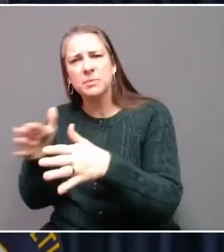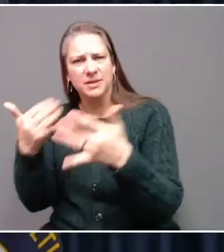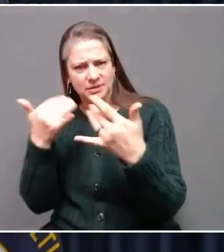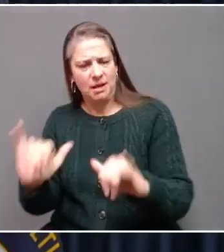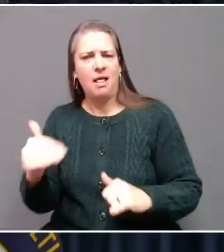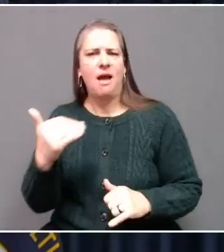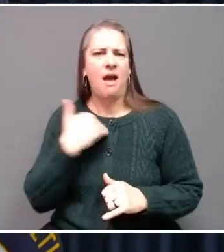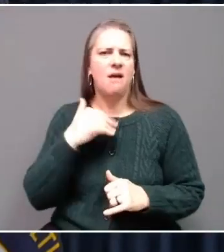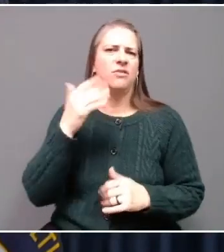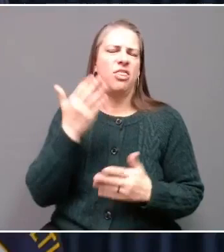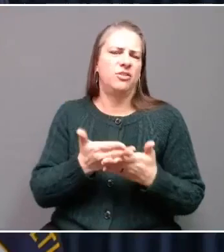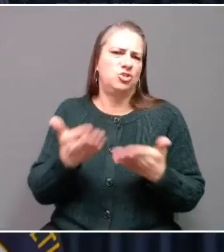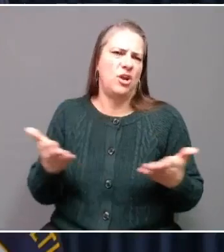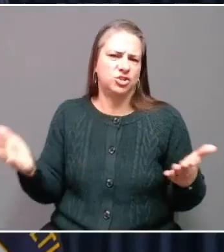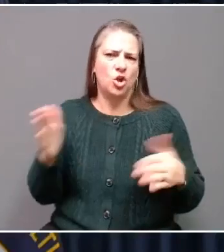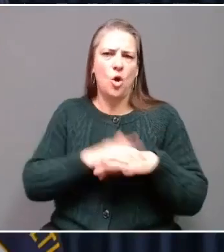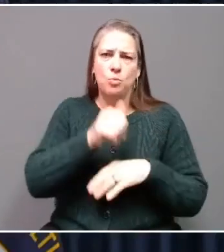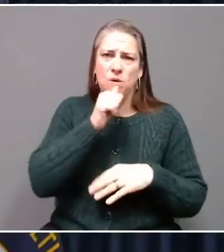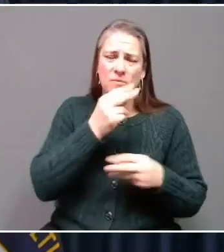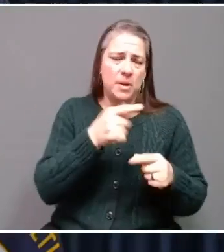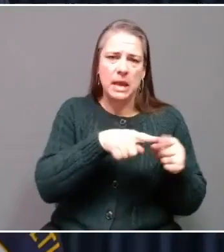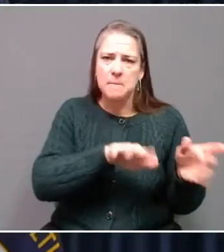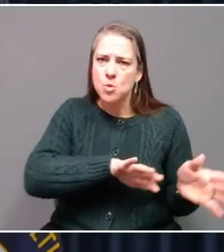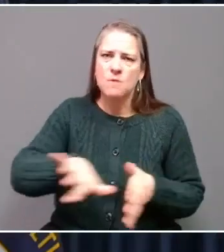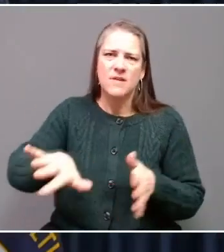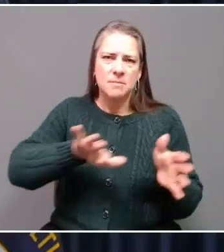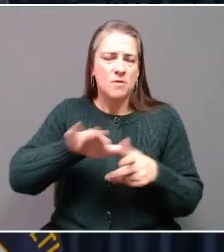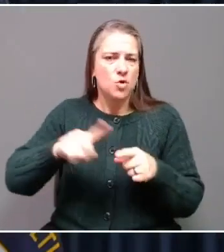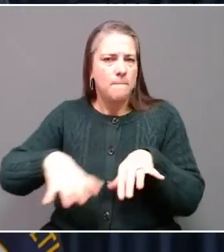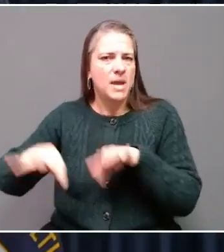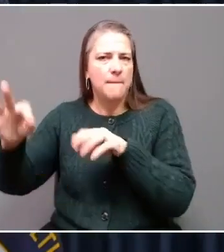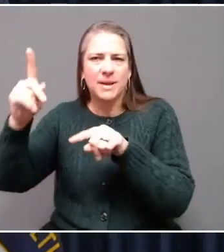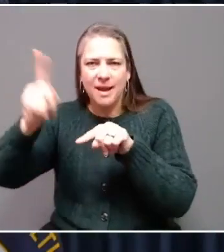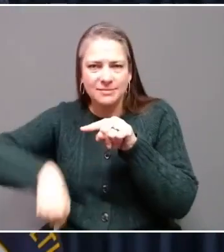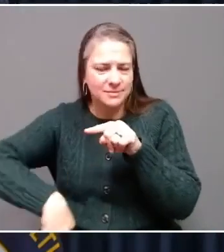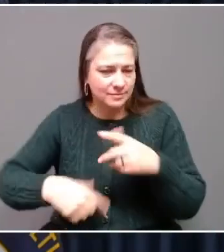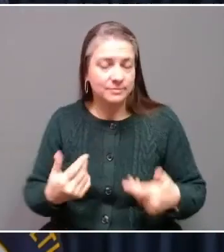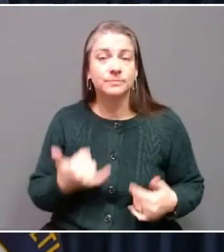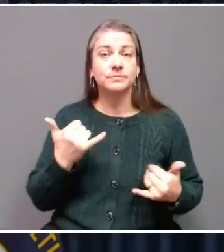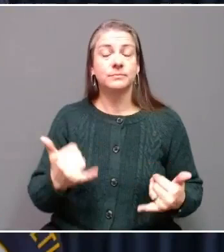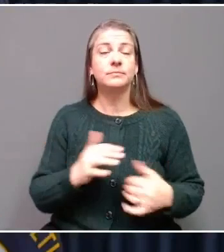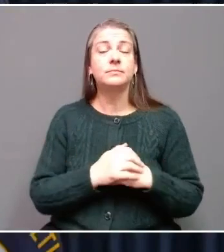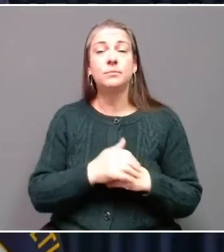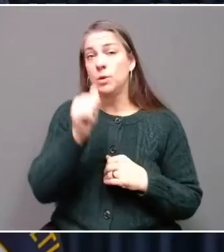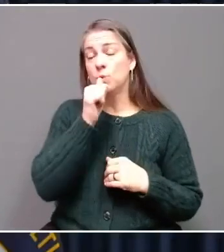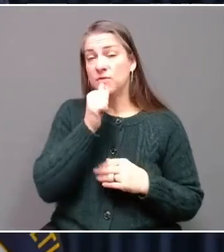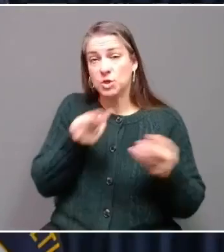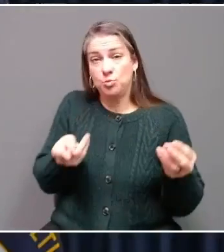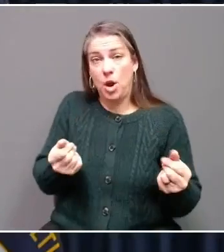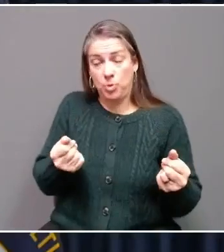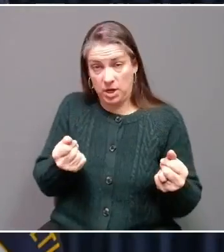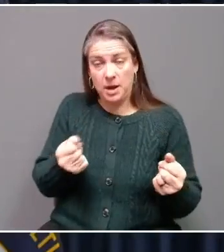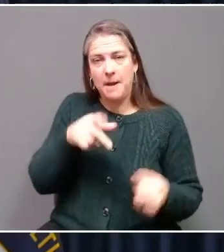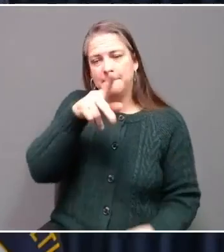private property that couldn't be moved to the side of the road for pickup. The next phase of the private property debris removal, or